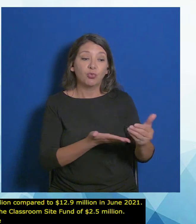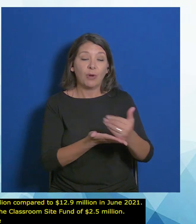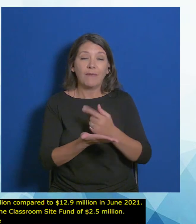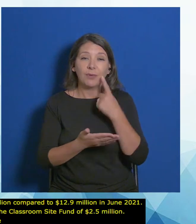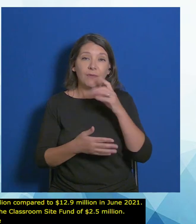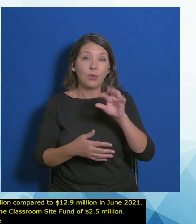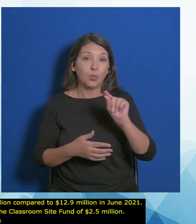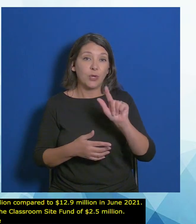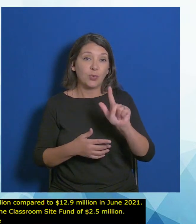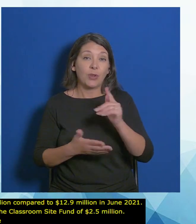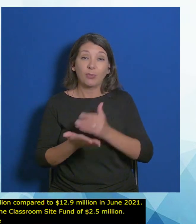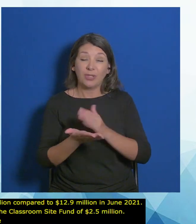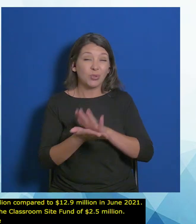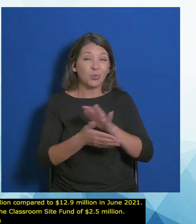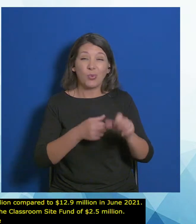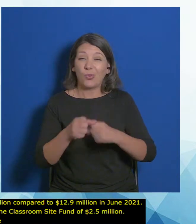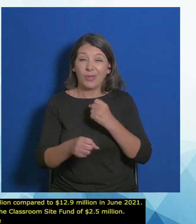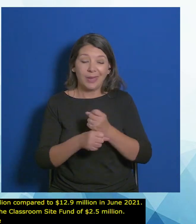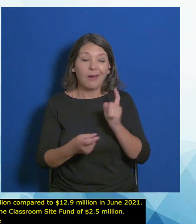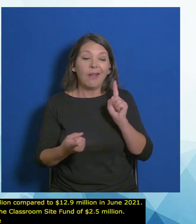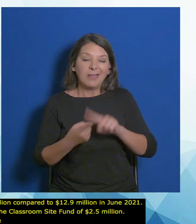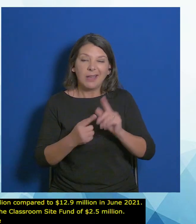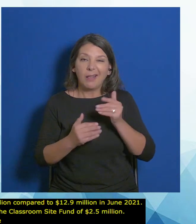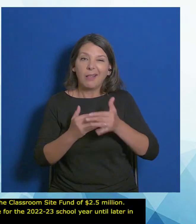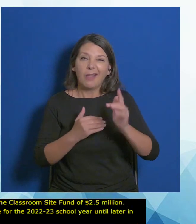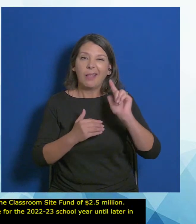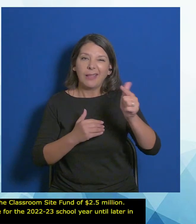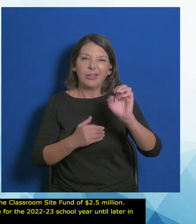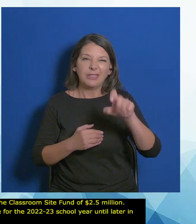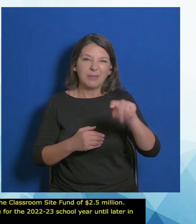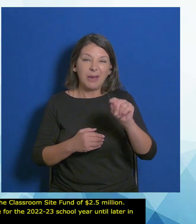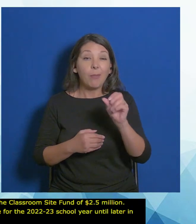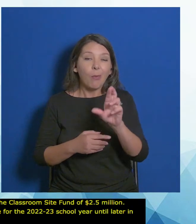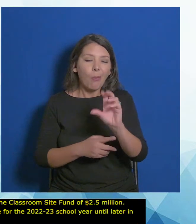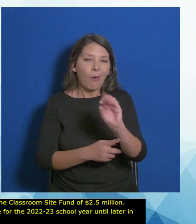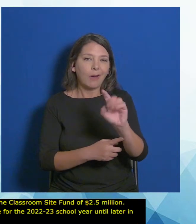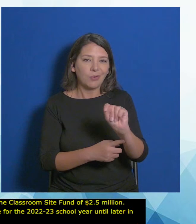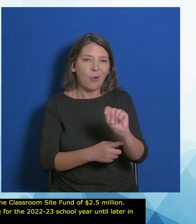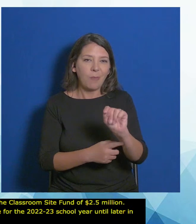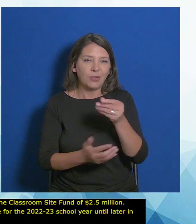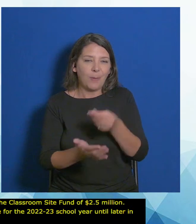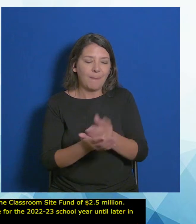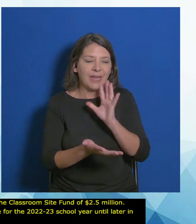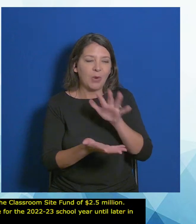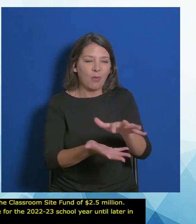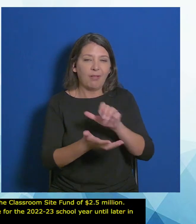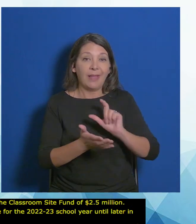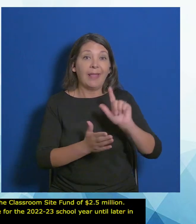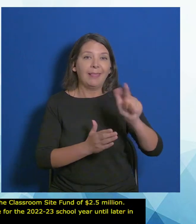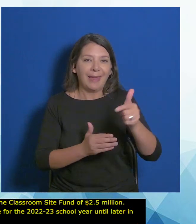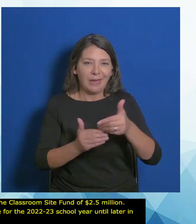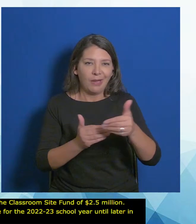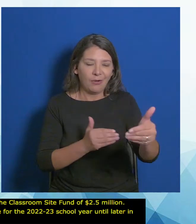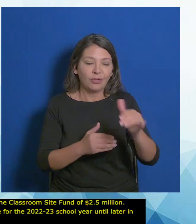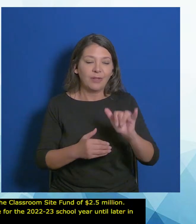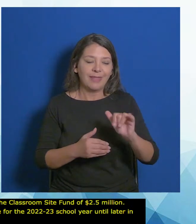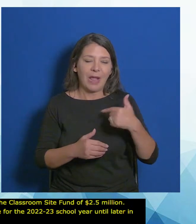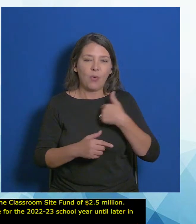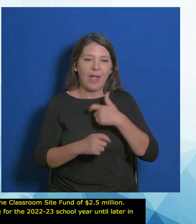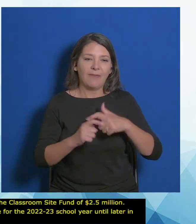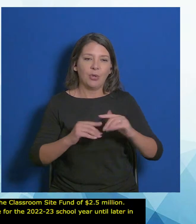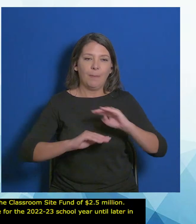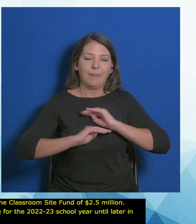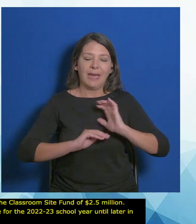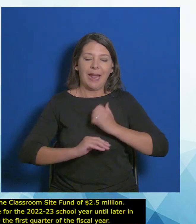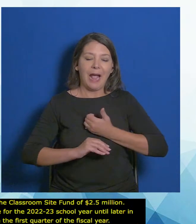2023 school year until later in September or October, so this cash balance helps us to meet our obligations in the first